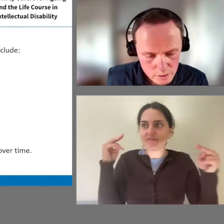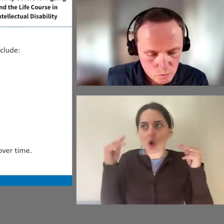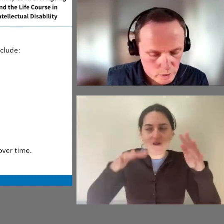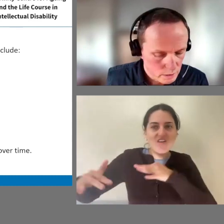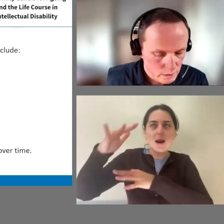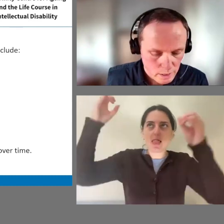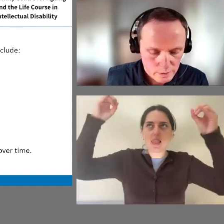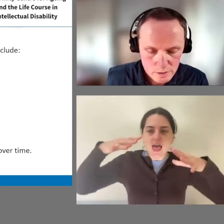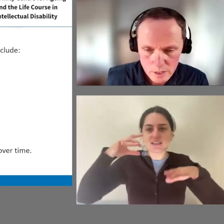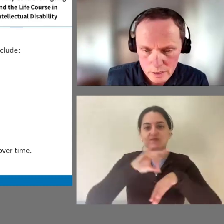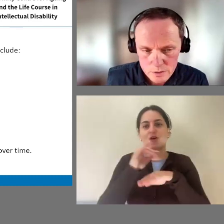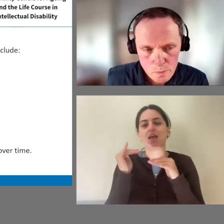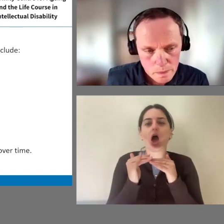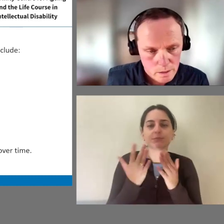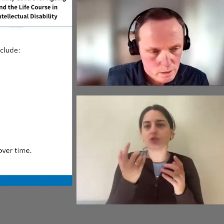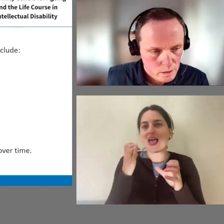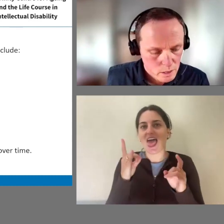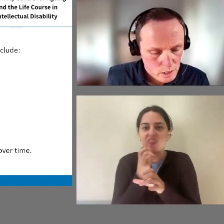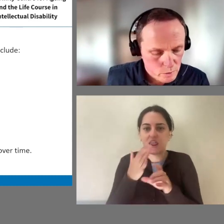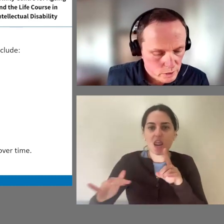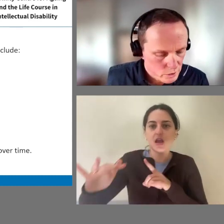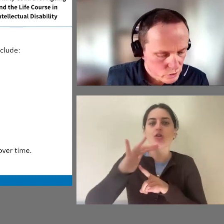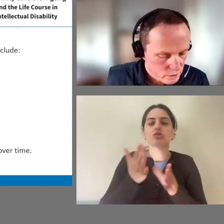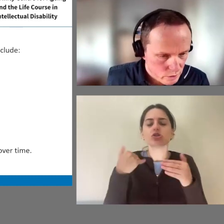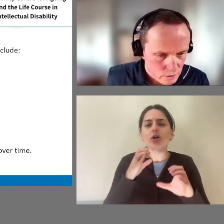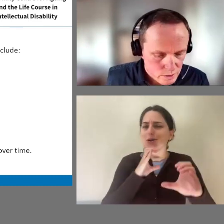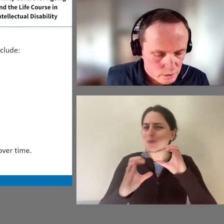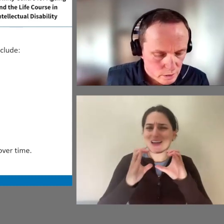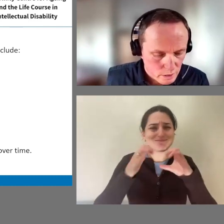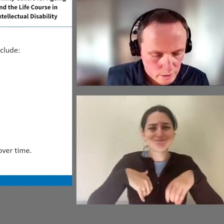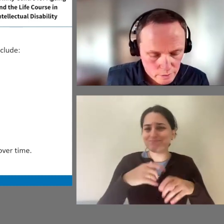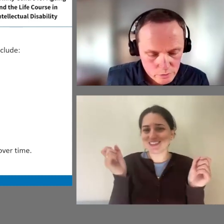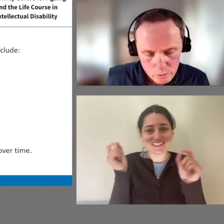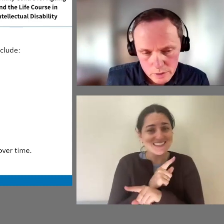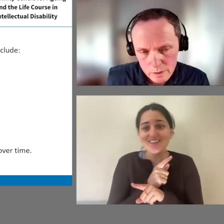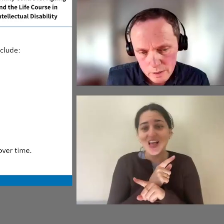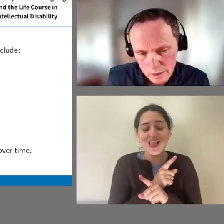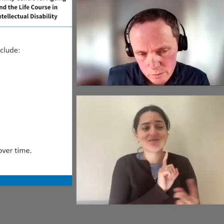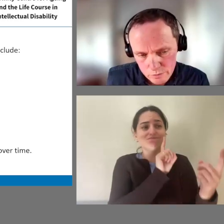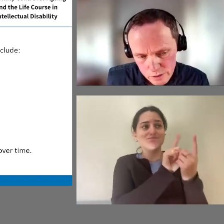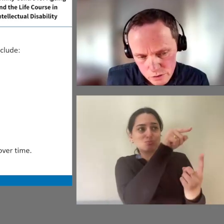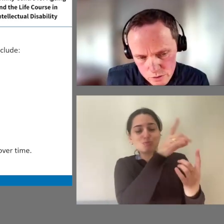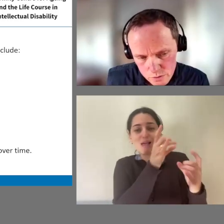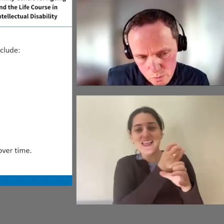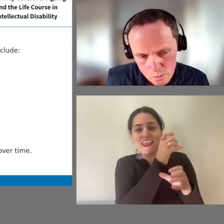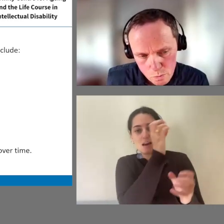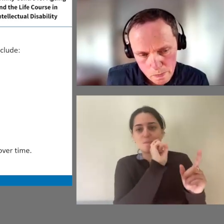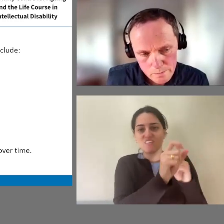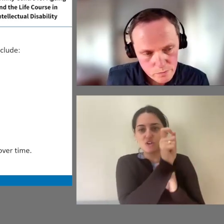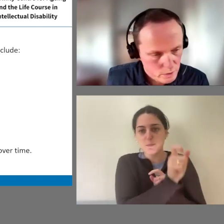bright lights when in healthcare settings, communication difficulties that they encounter with healthcare